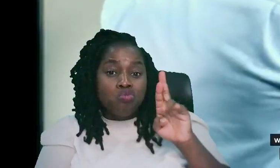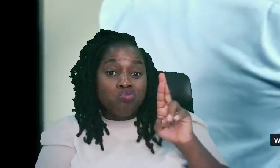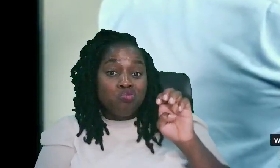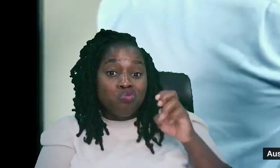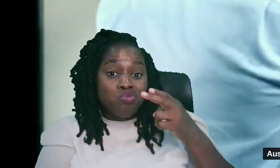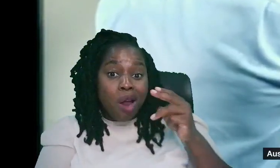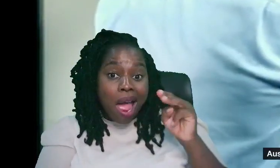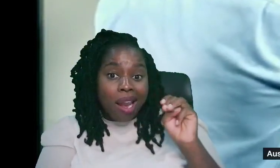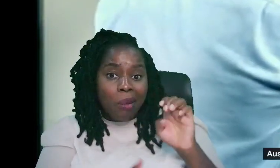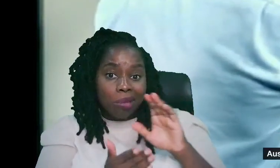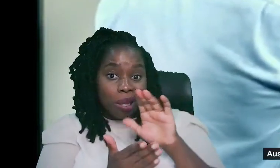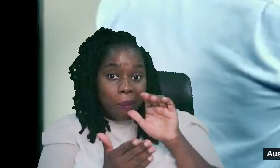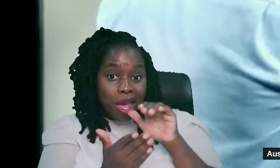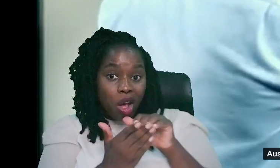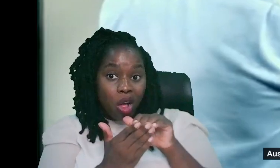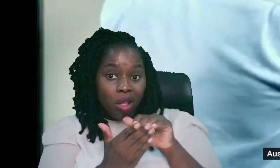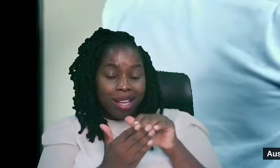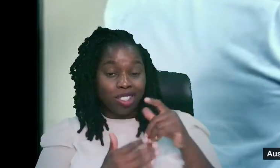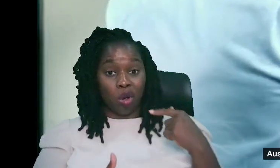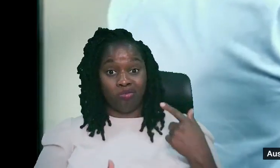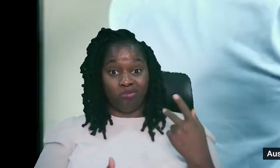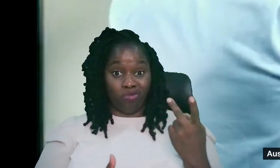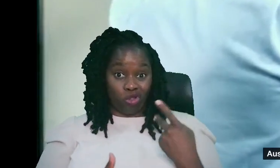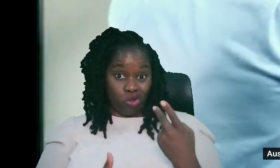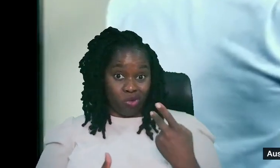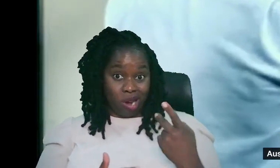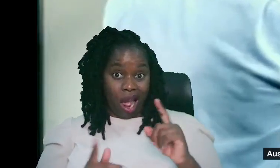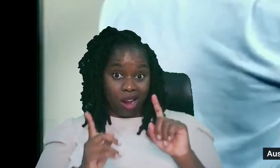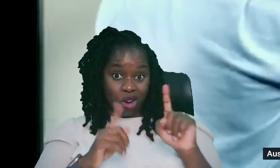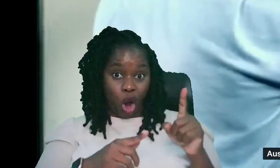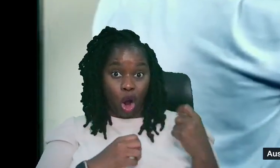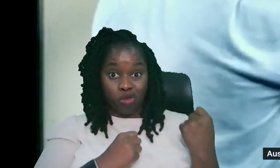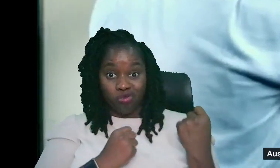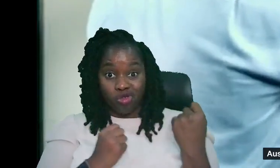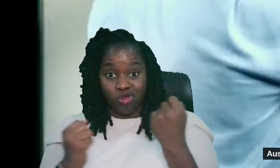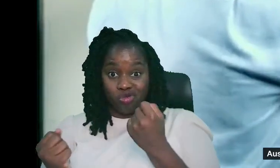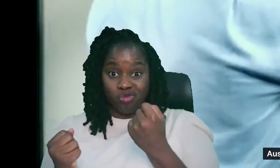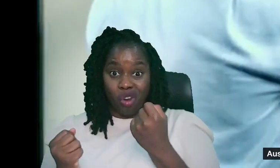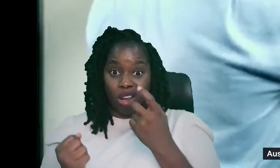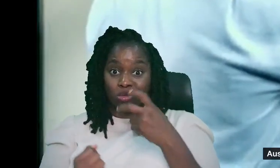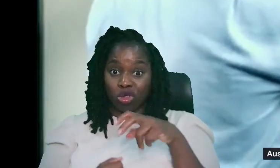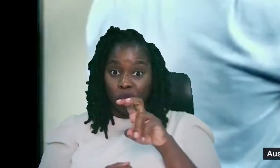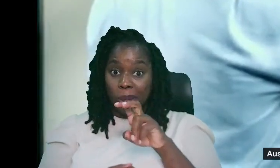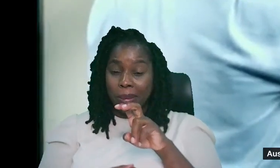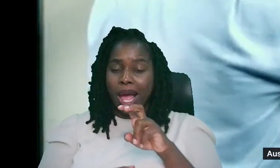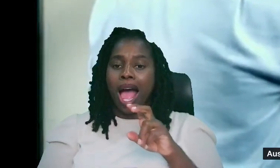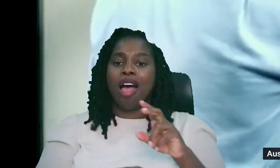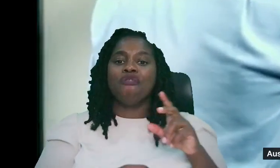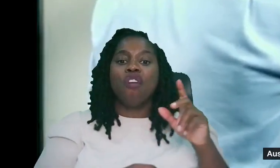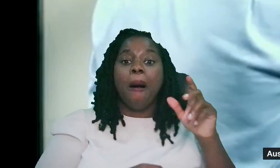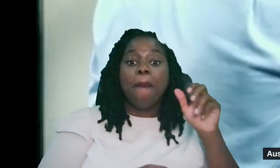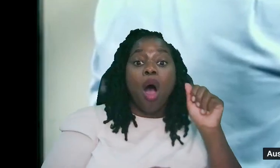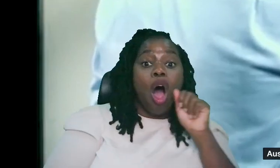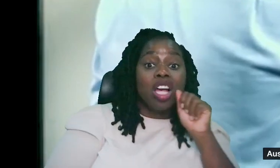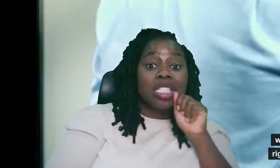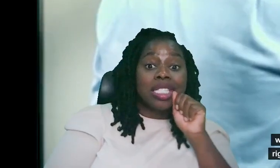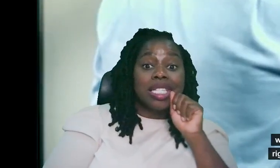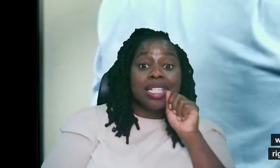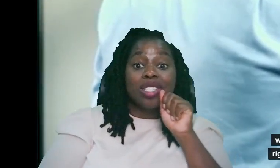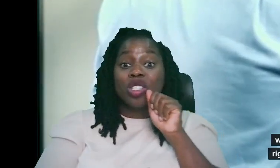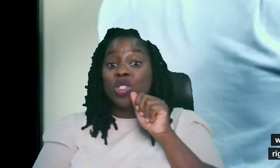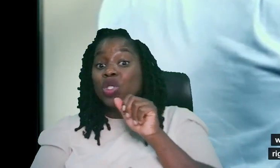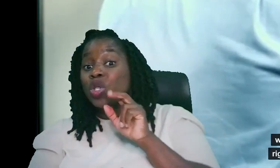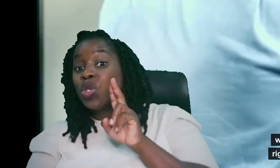So if we were going to take a road trip, you and I, from Austin, where I live, down to Houston, we